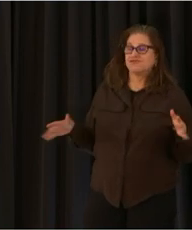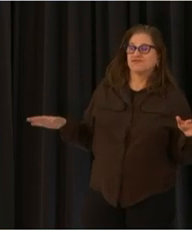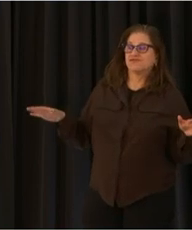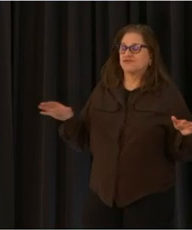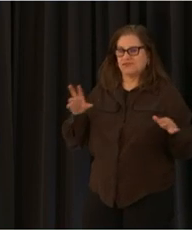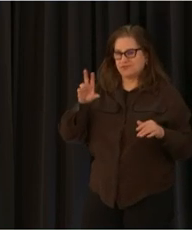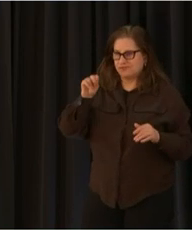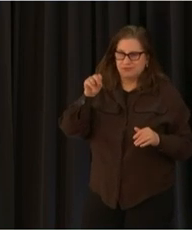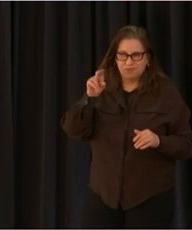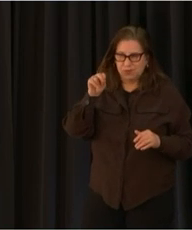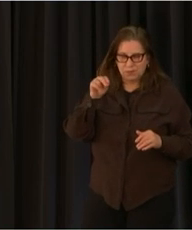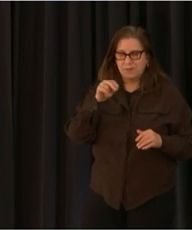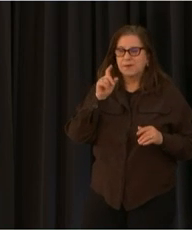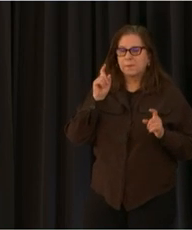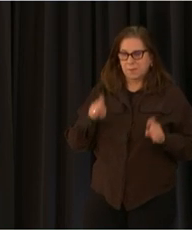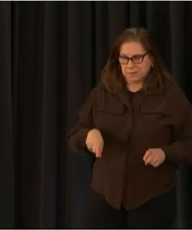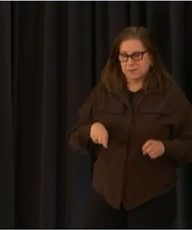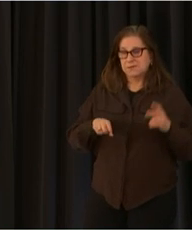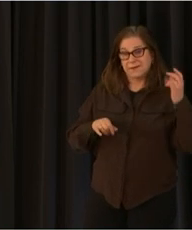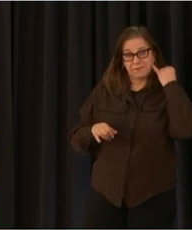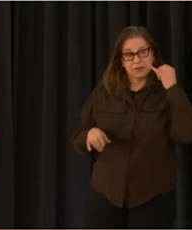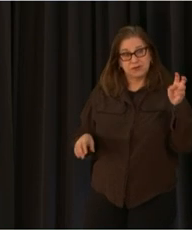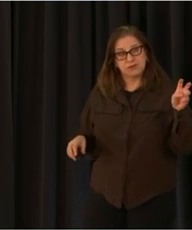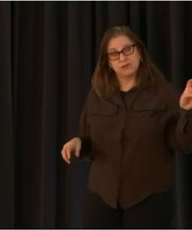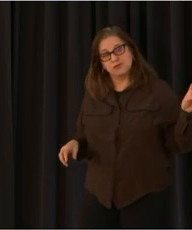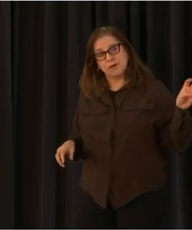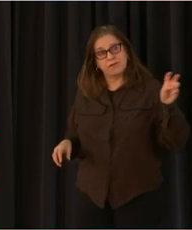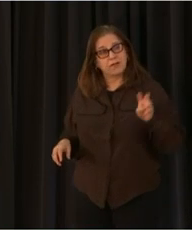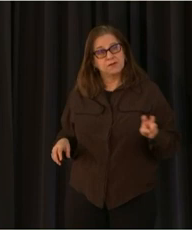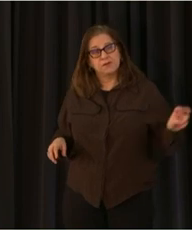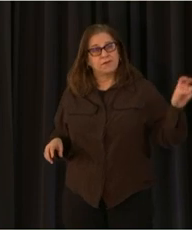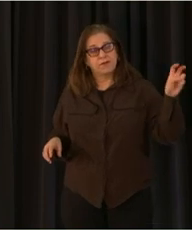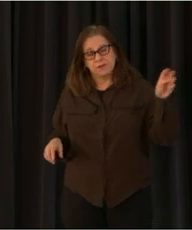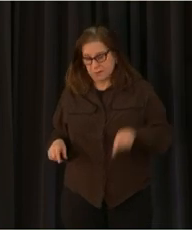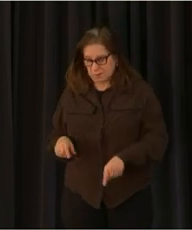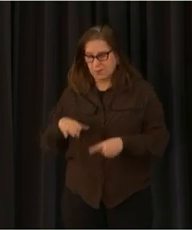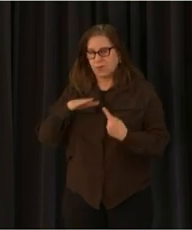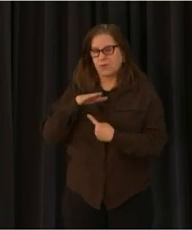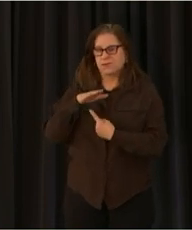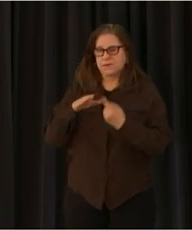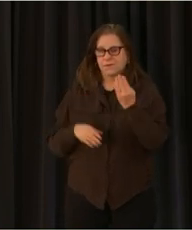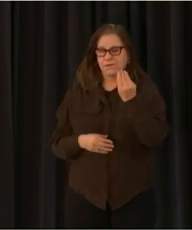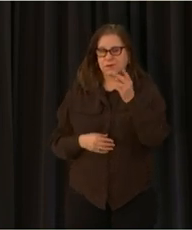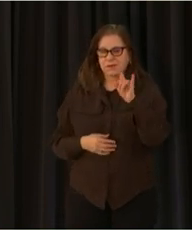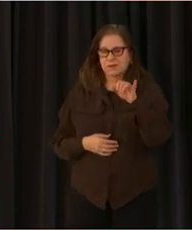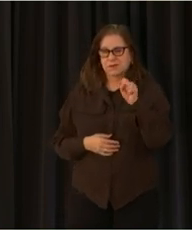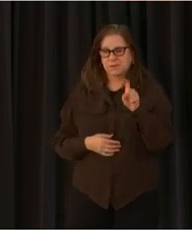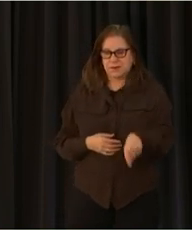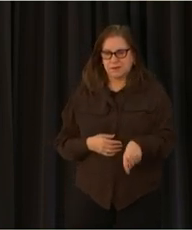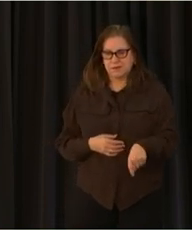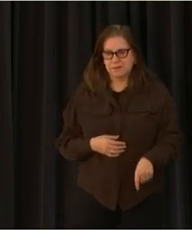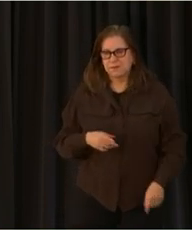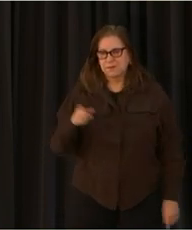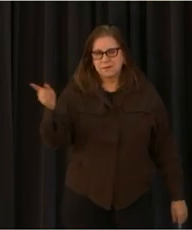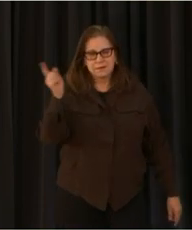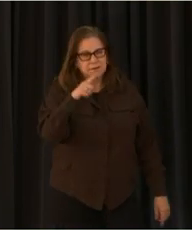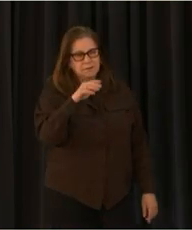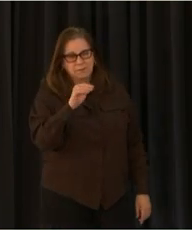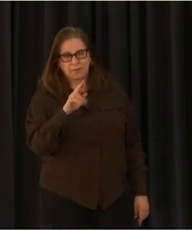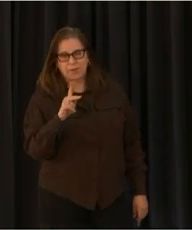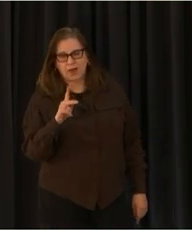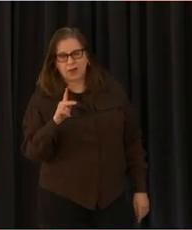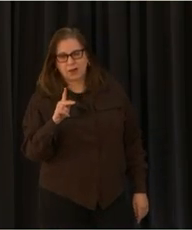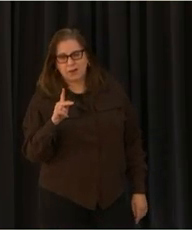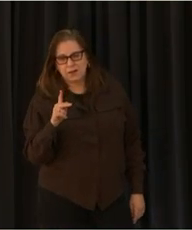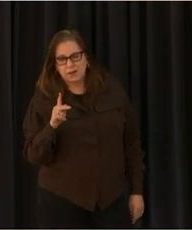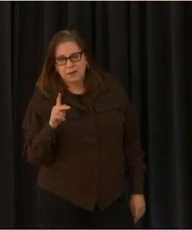Yes. Daily case rate, and just, what you make of this. And do you know the date of the last time